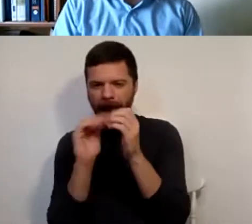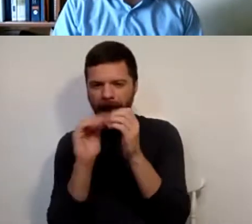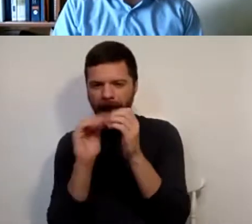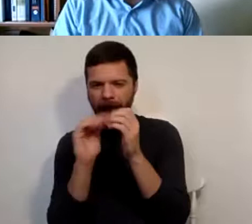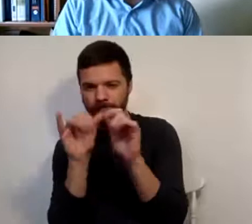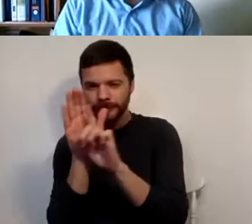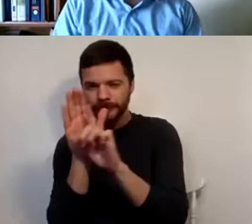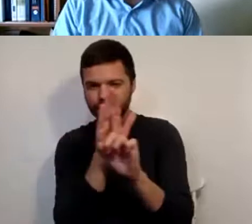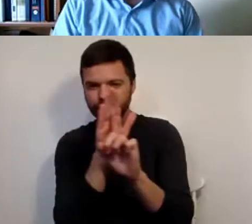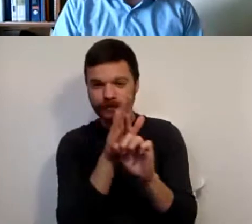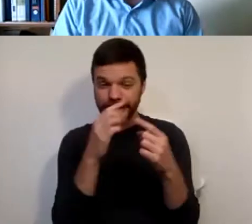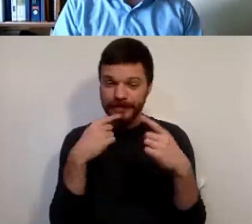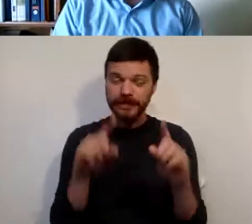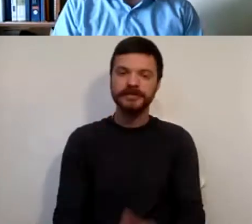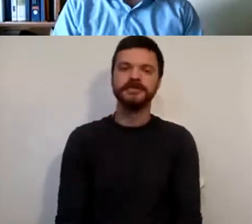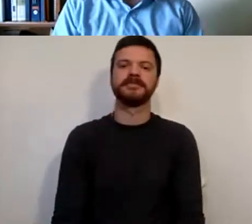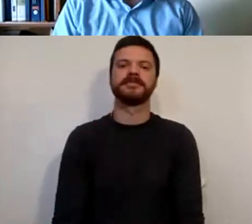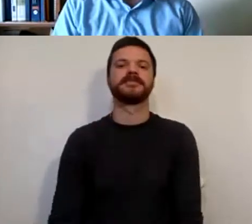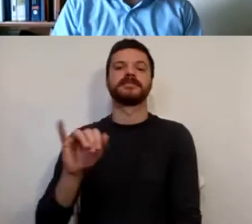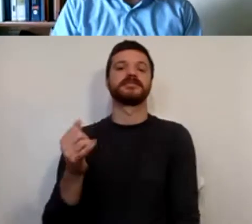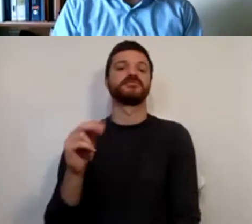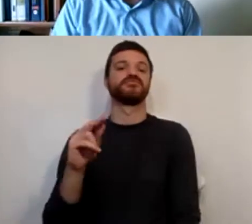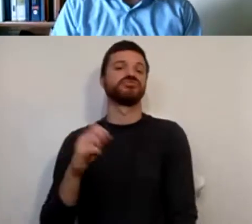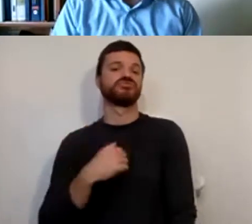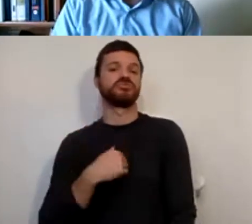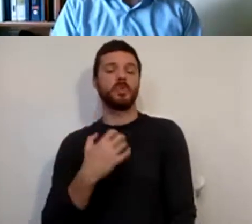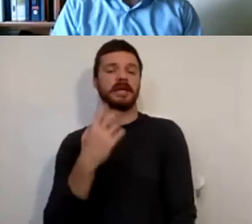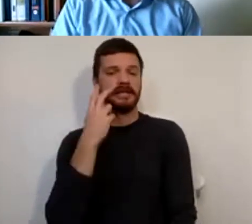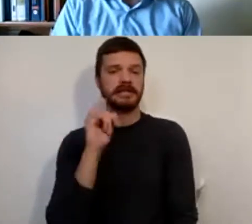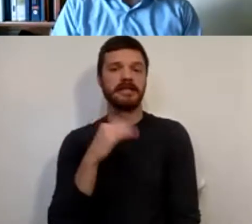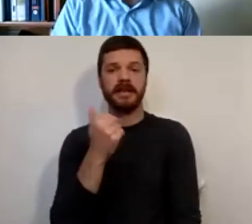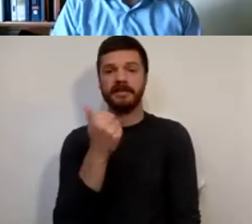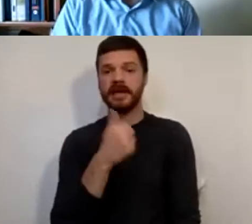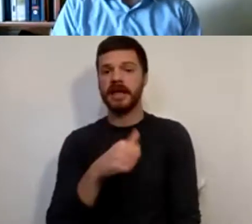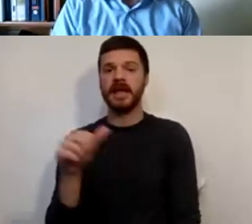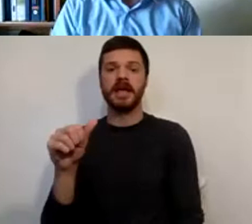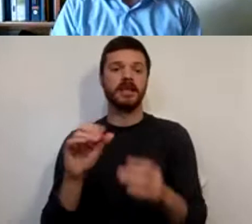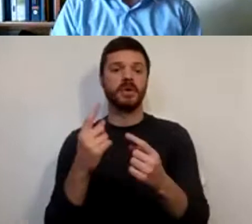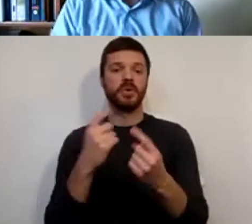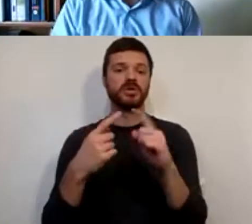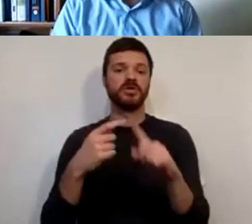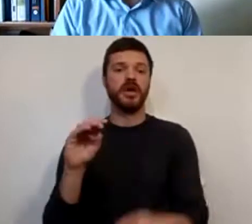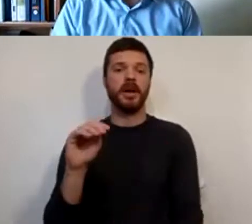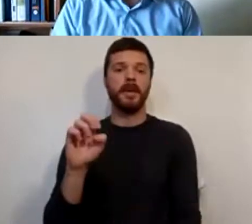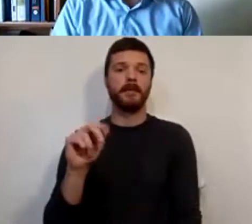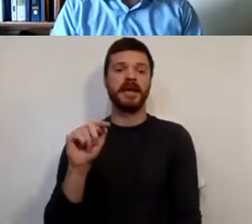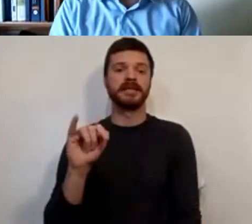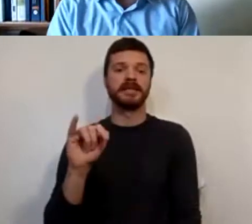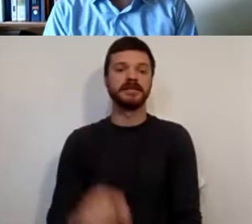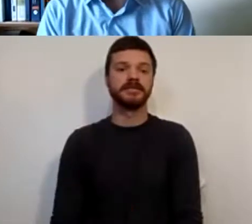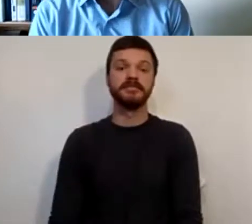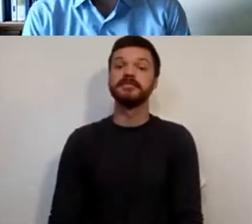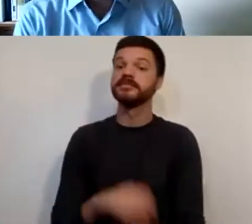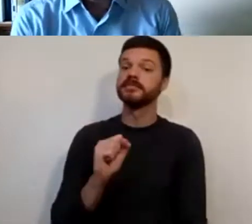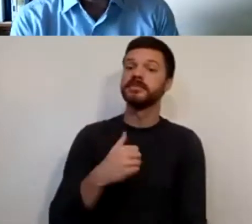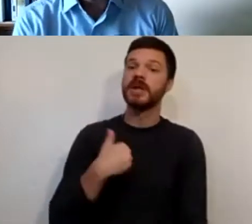So I'd like to see if we have any questions from Menti. Yes, so we have several,